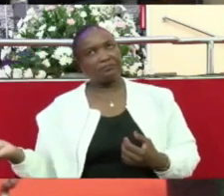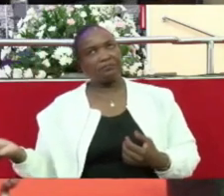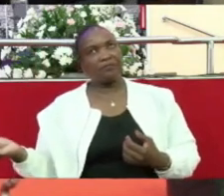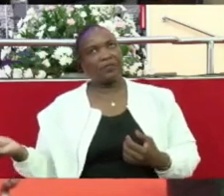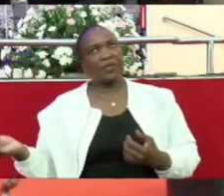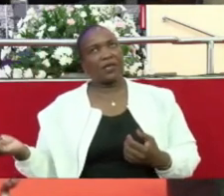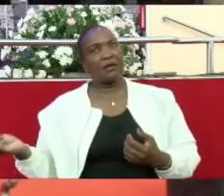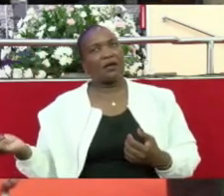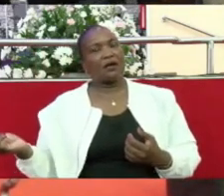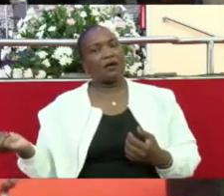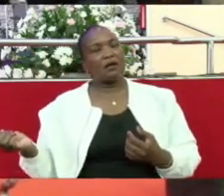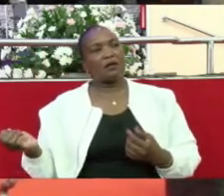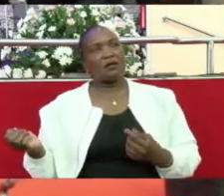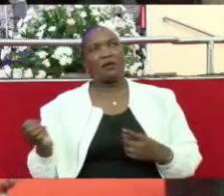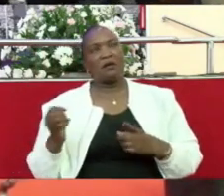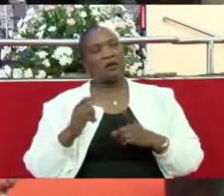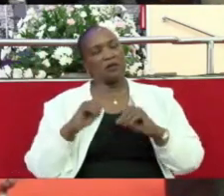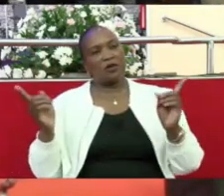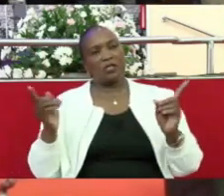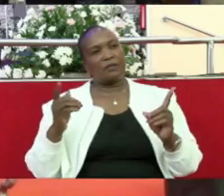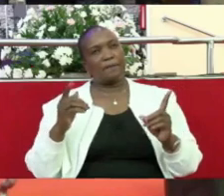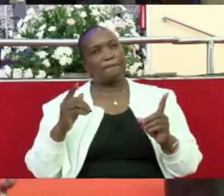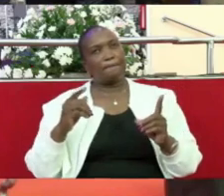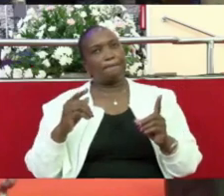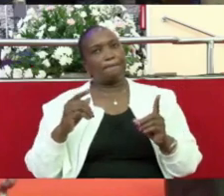Or a husband's will.